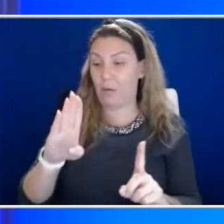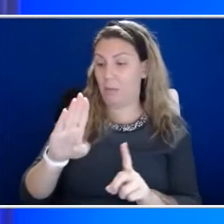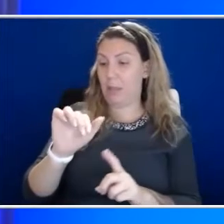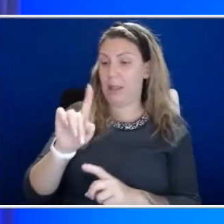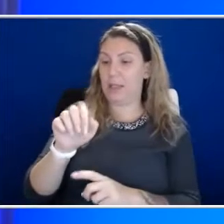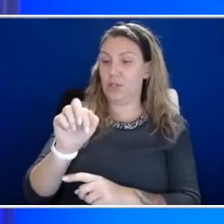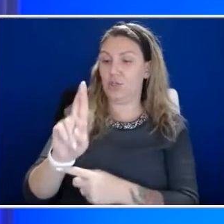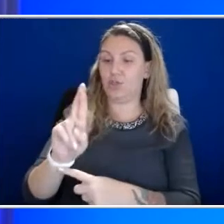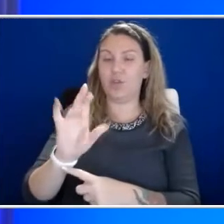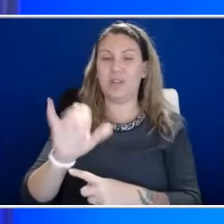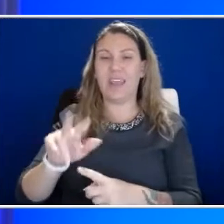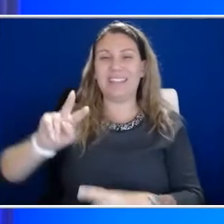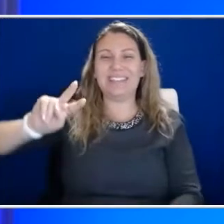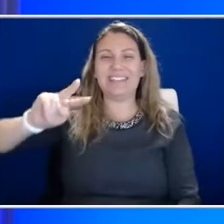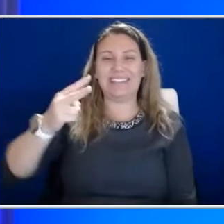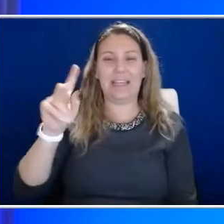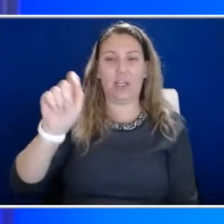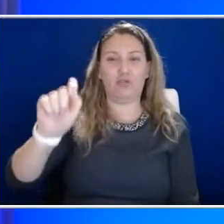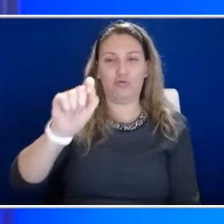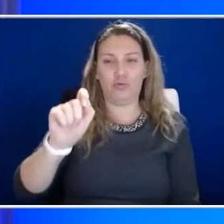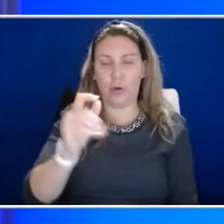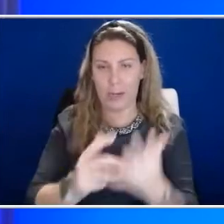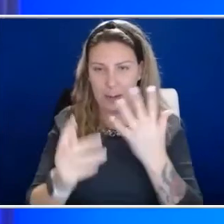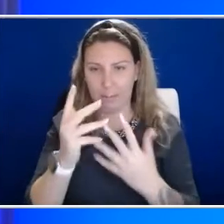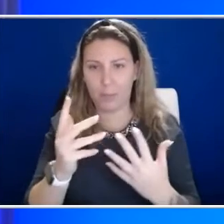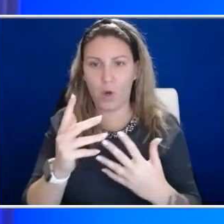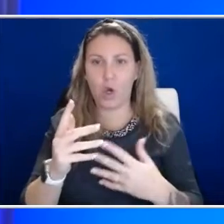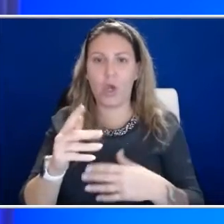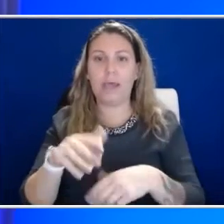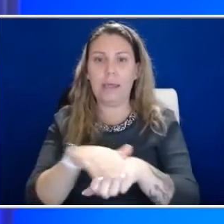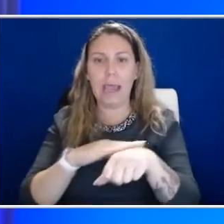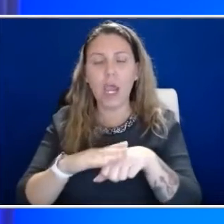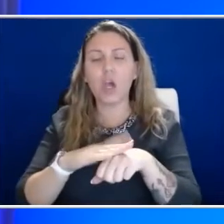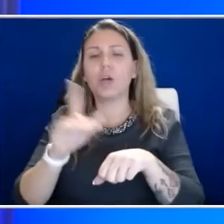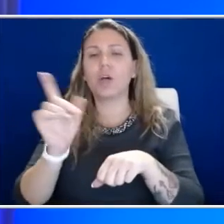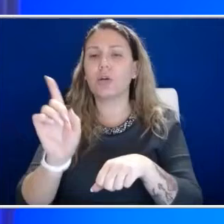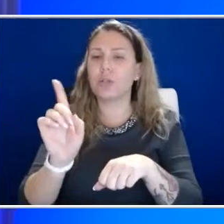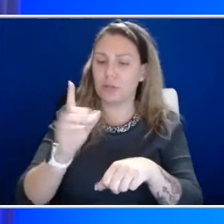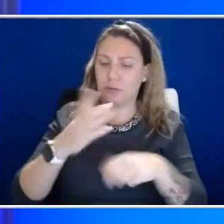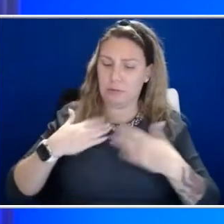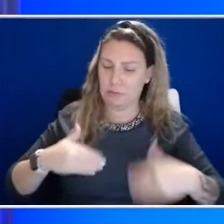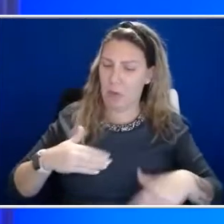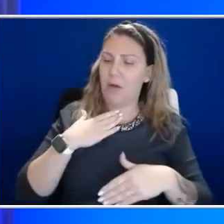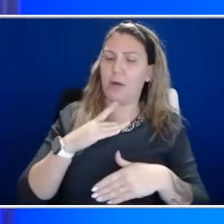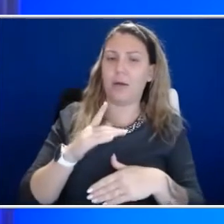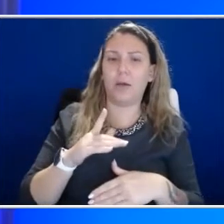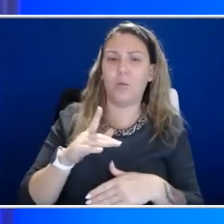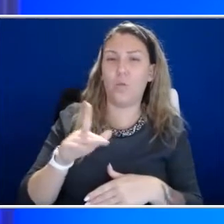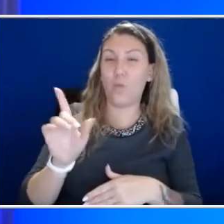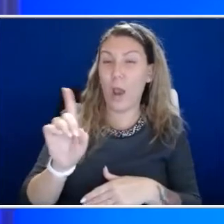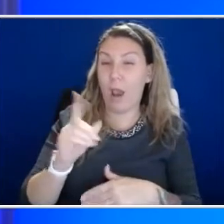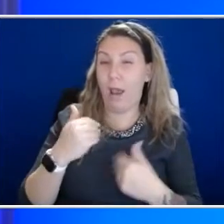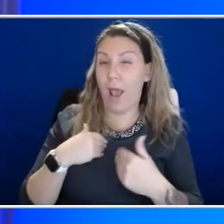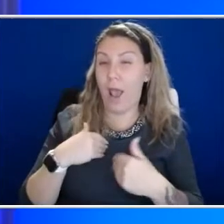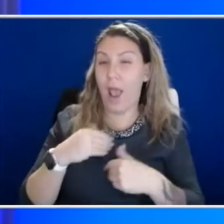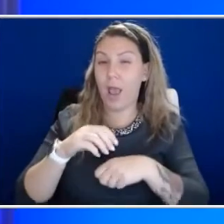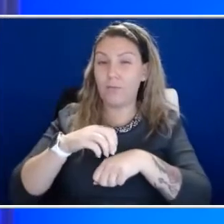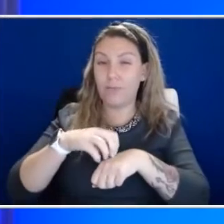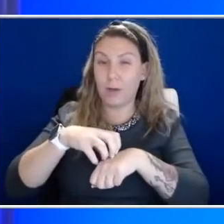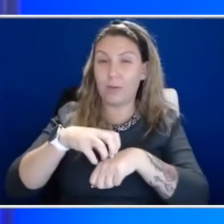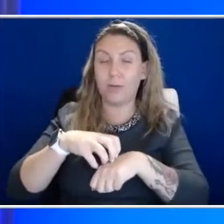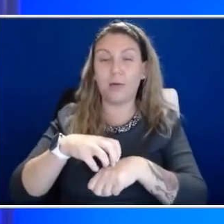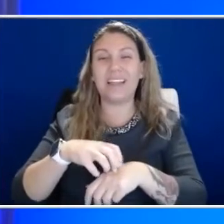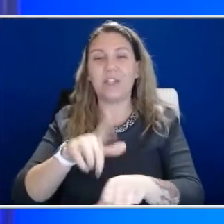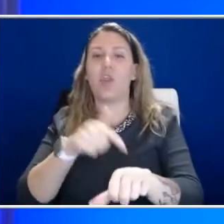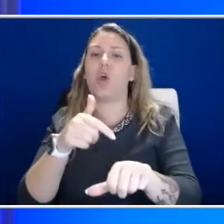considered second-degree burn. Those areas where there are blisters will take longer to heal and may require care. If it's again a